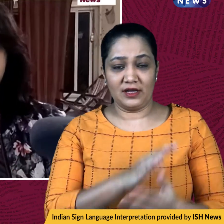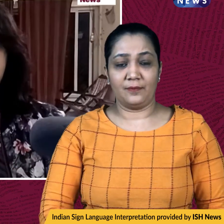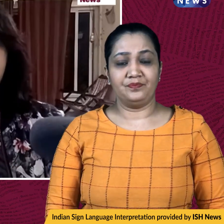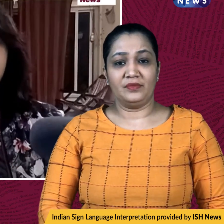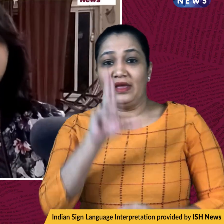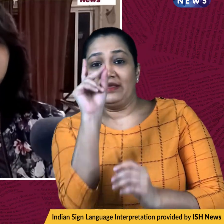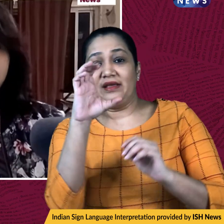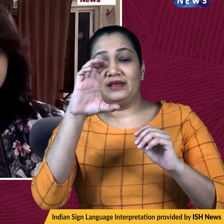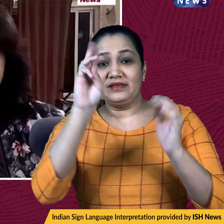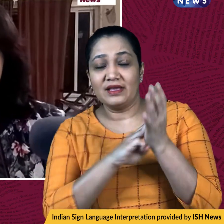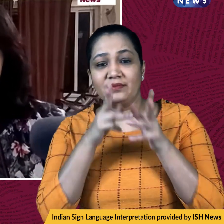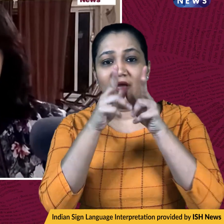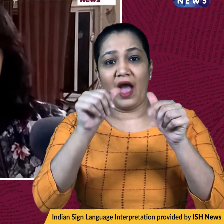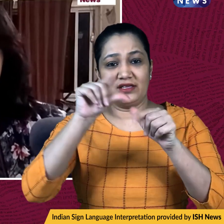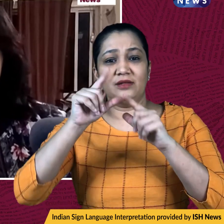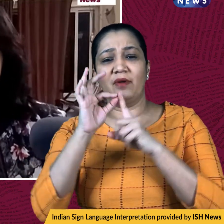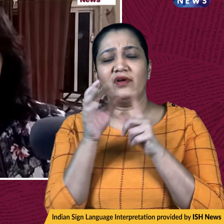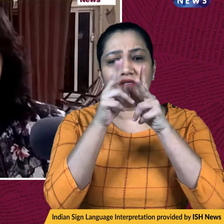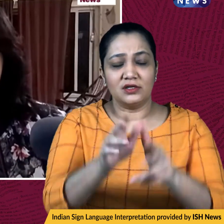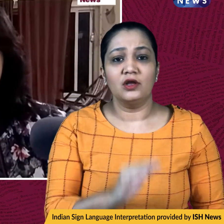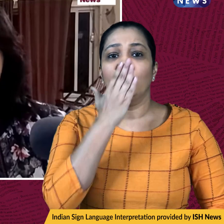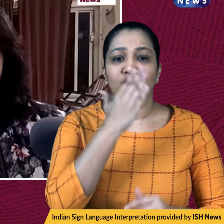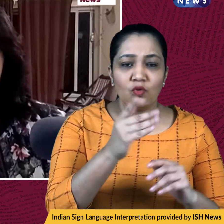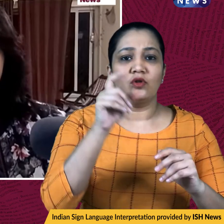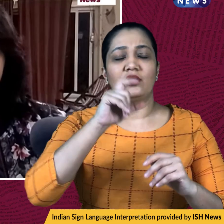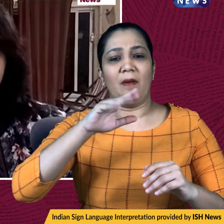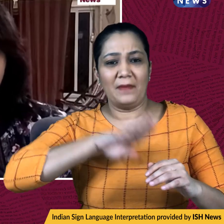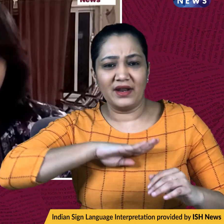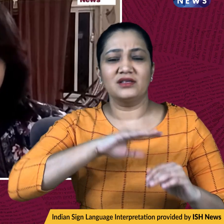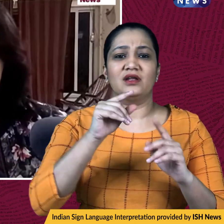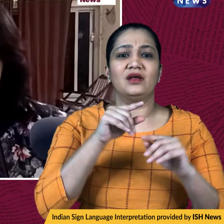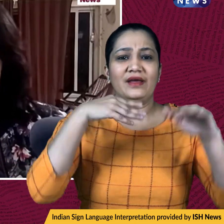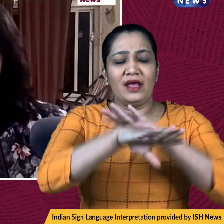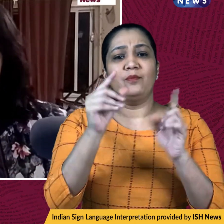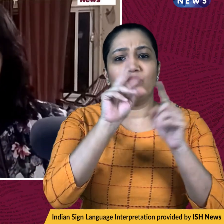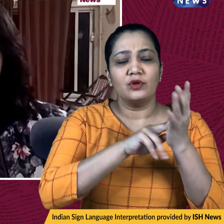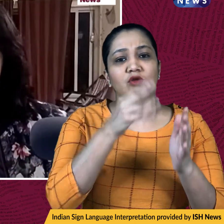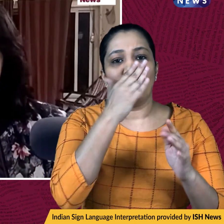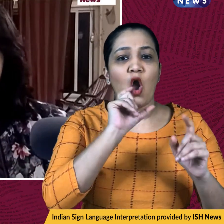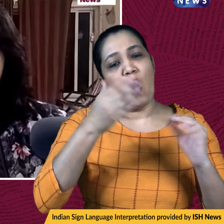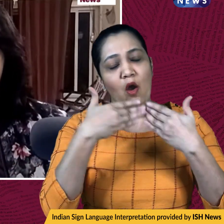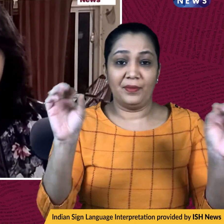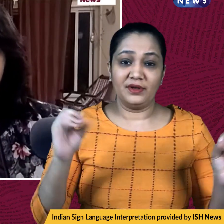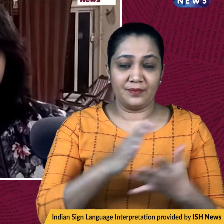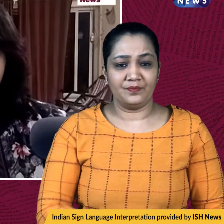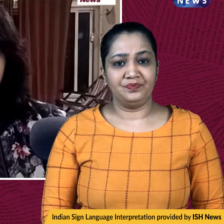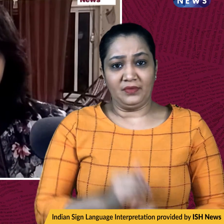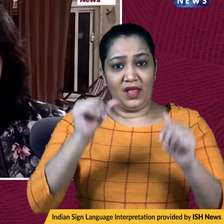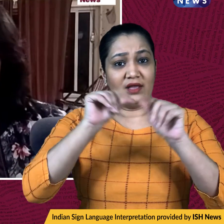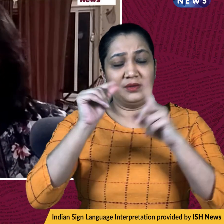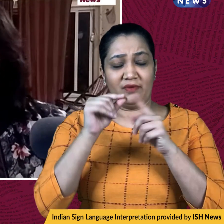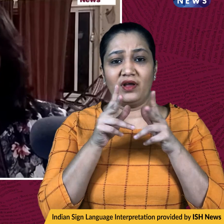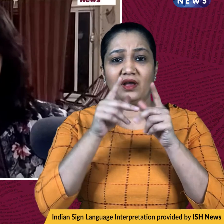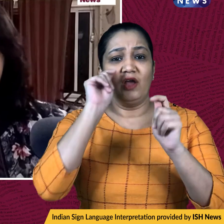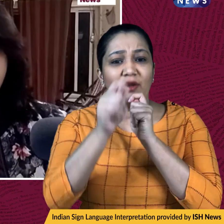Minister Ajit Pawar has announced that schools and colleges in Maharashtra's Pune will reopen. Mr. Ajit Pawar told reporters,